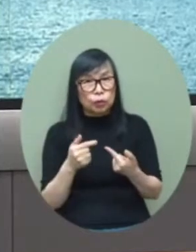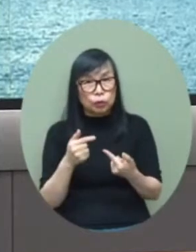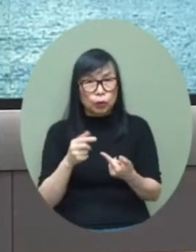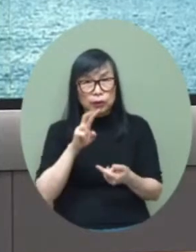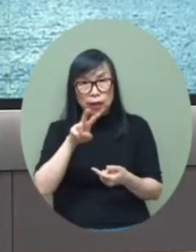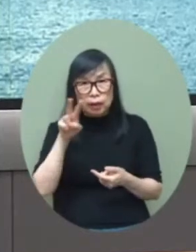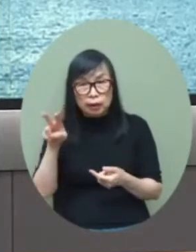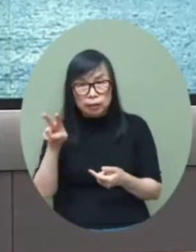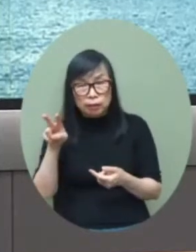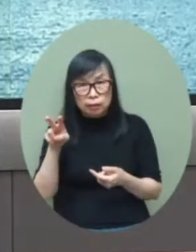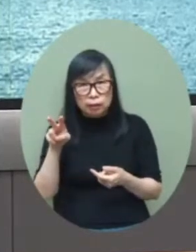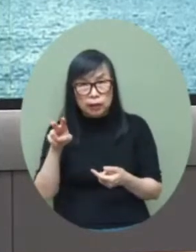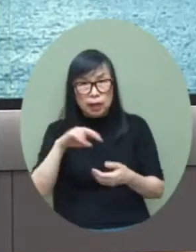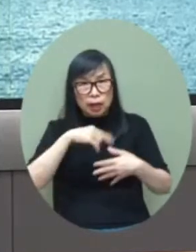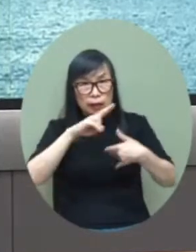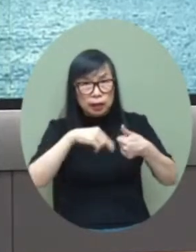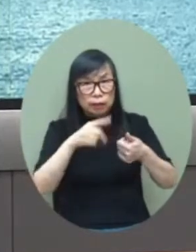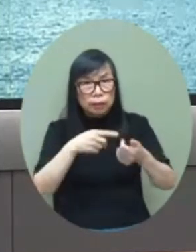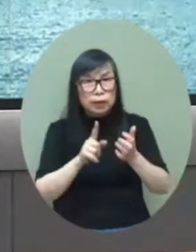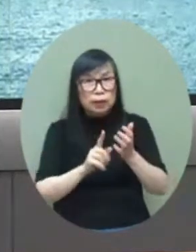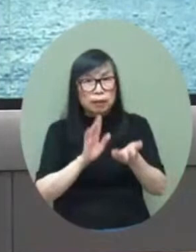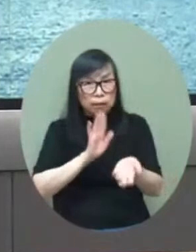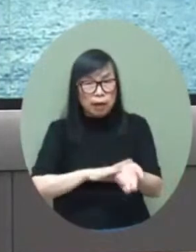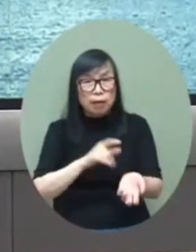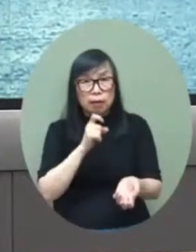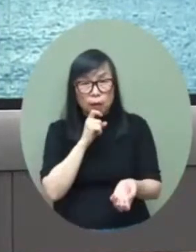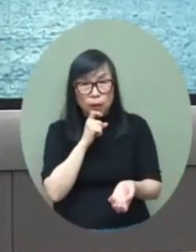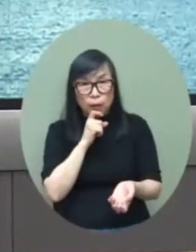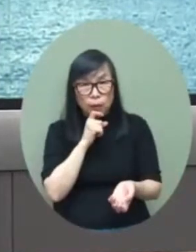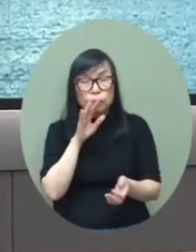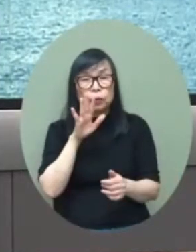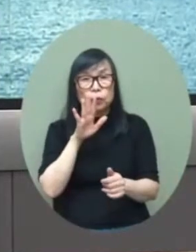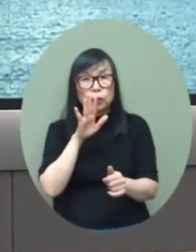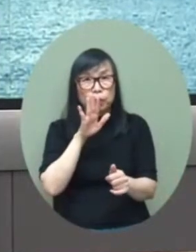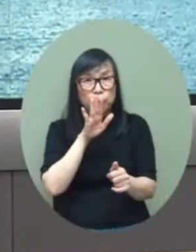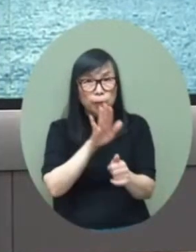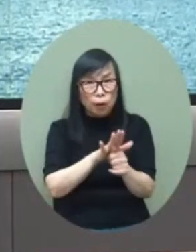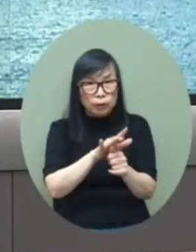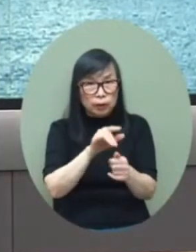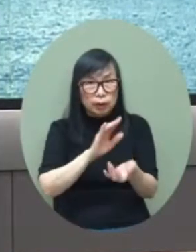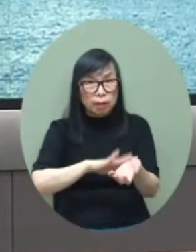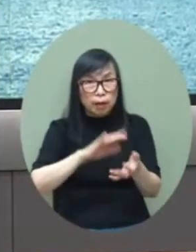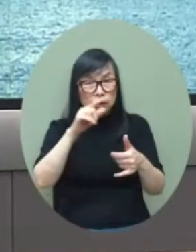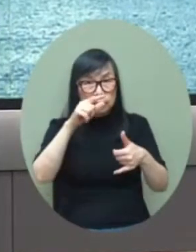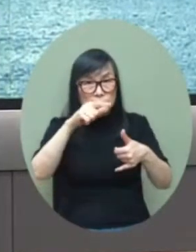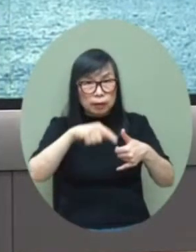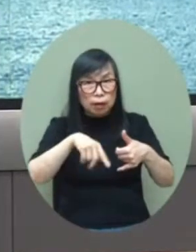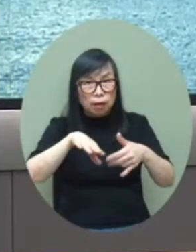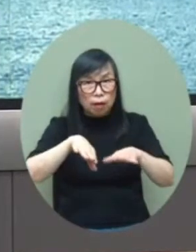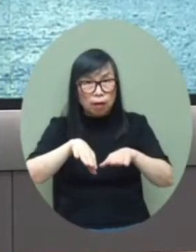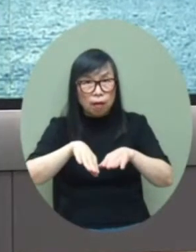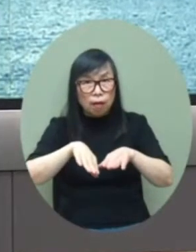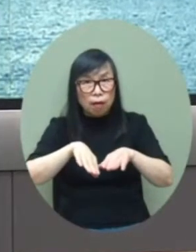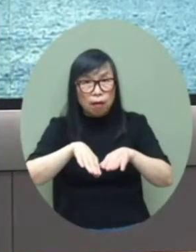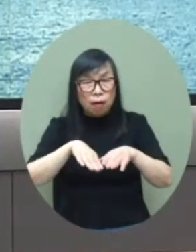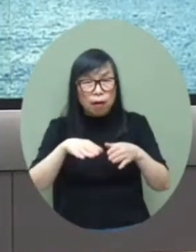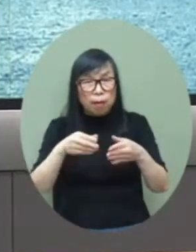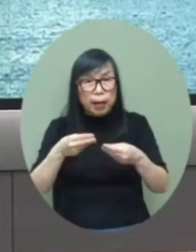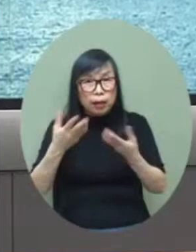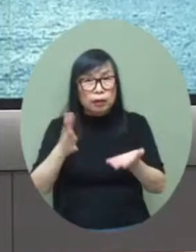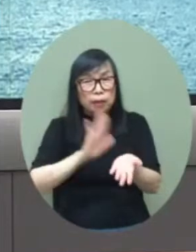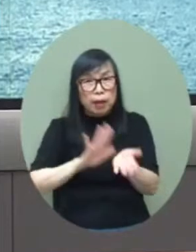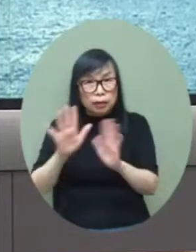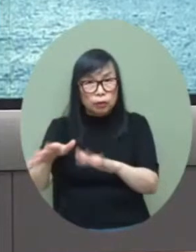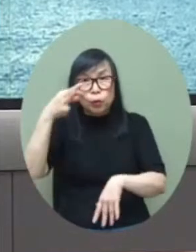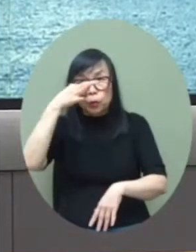We are still looking at the situation, and there is a test that came back positive, and